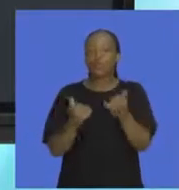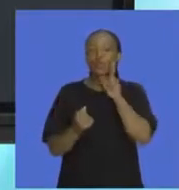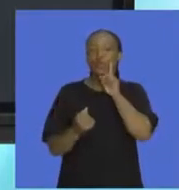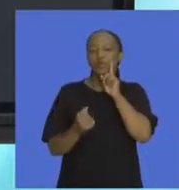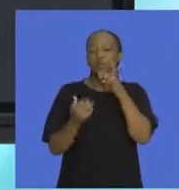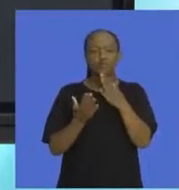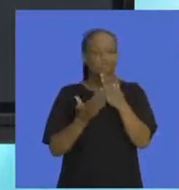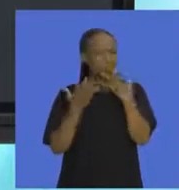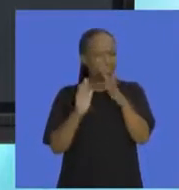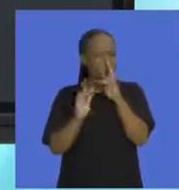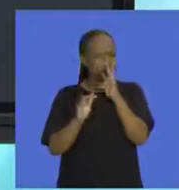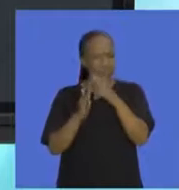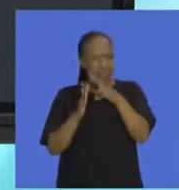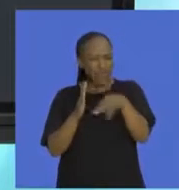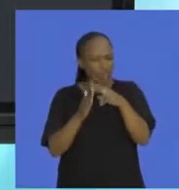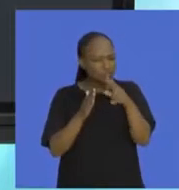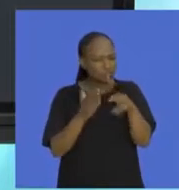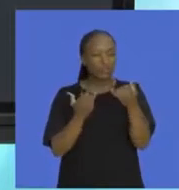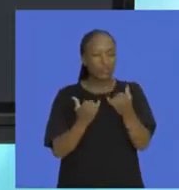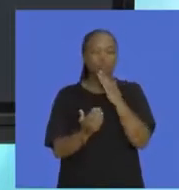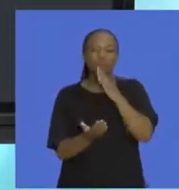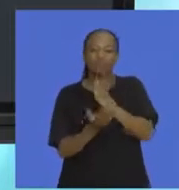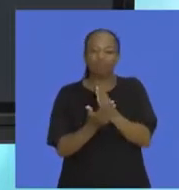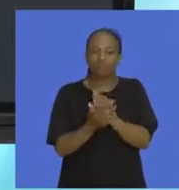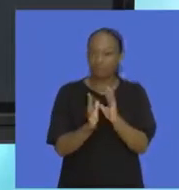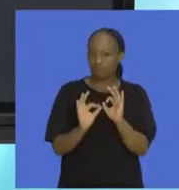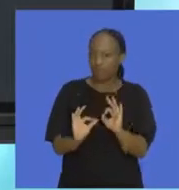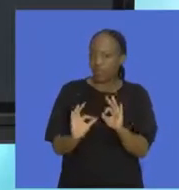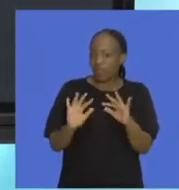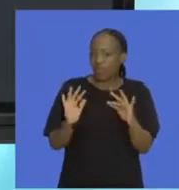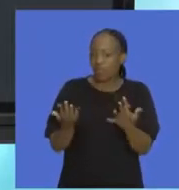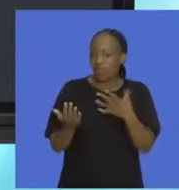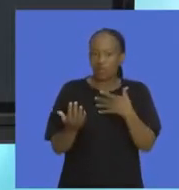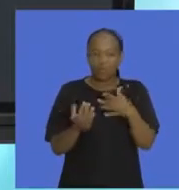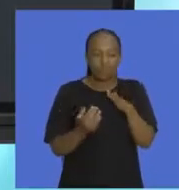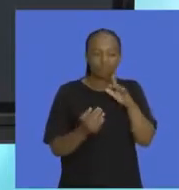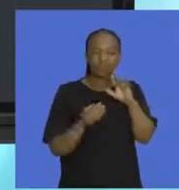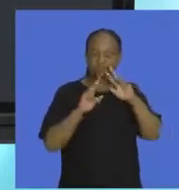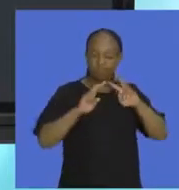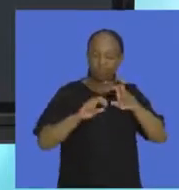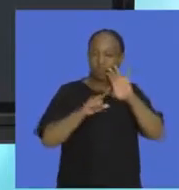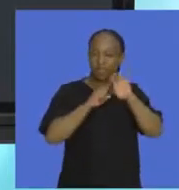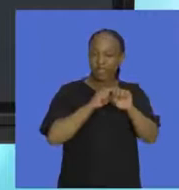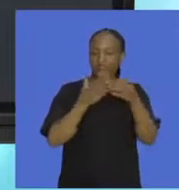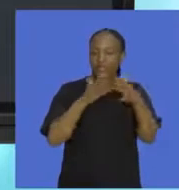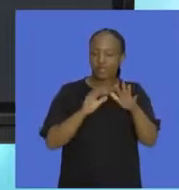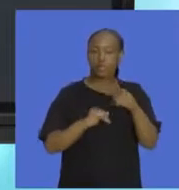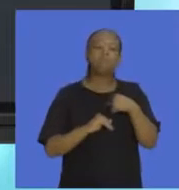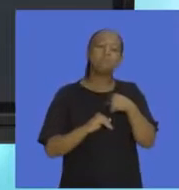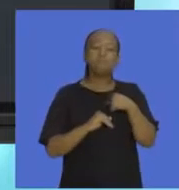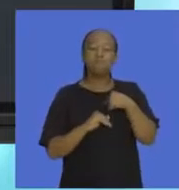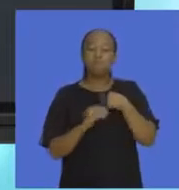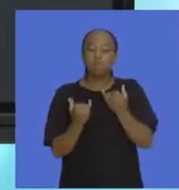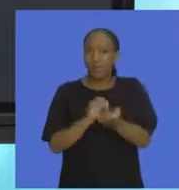some of the results that we managed to get, and we've used those findings to actually predict, to say, okay, what